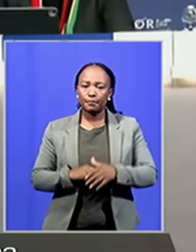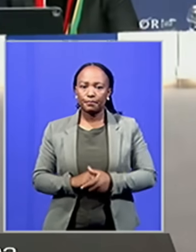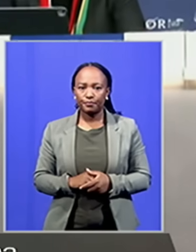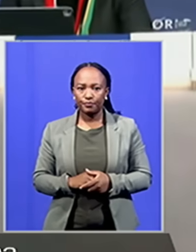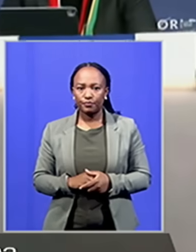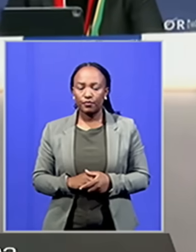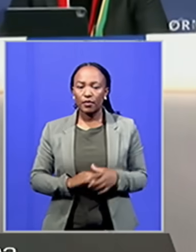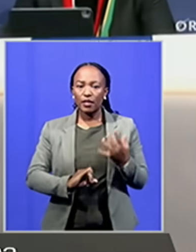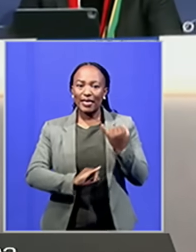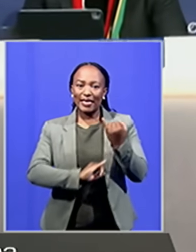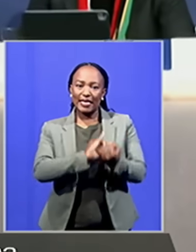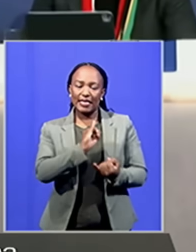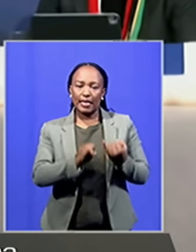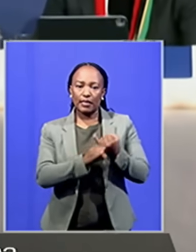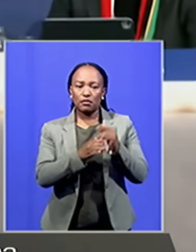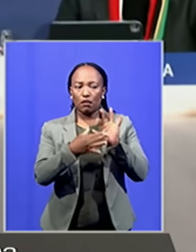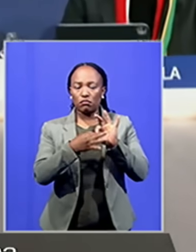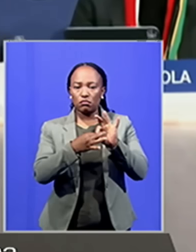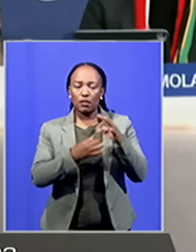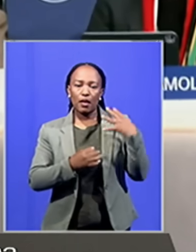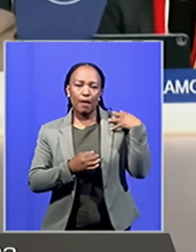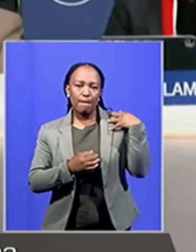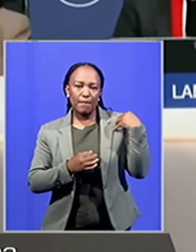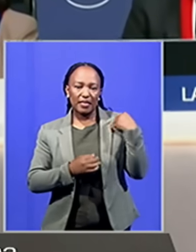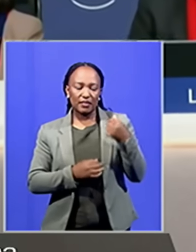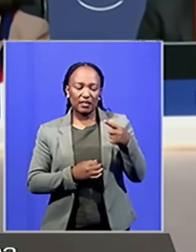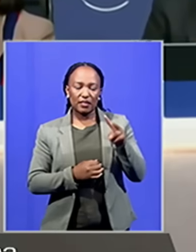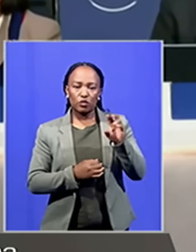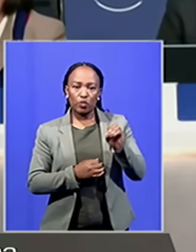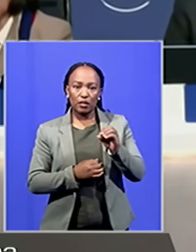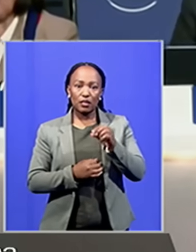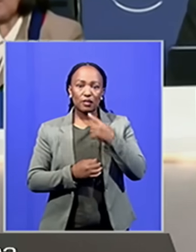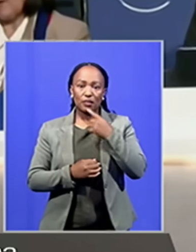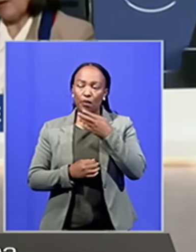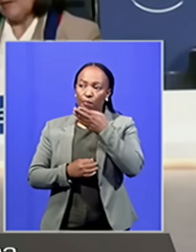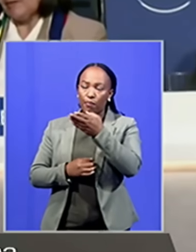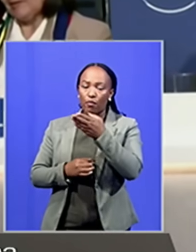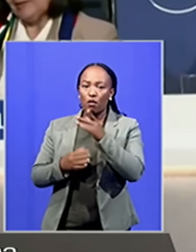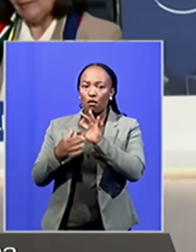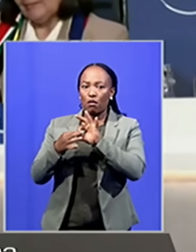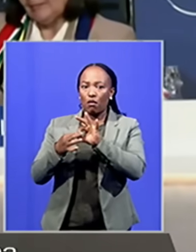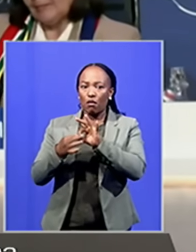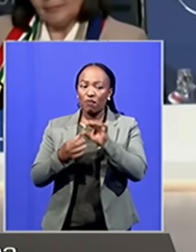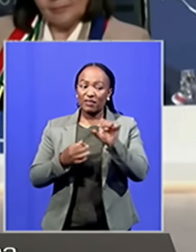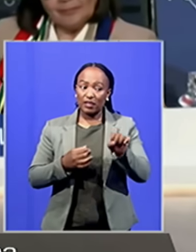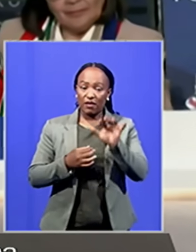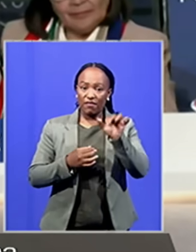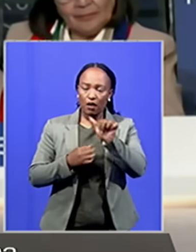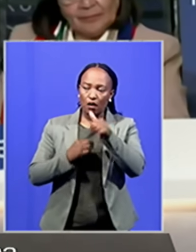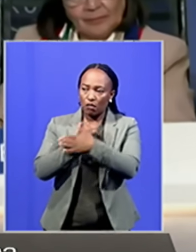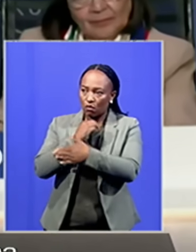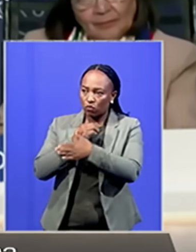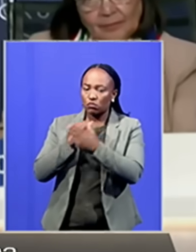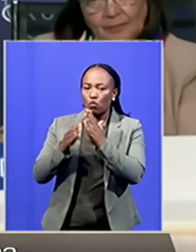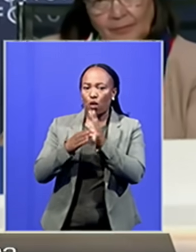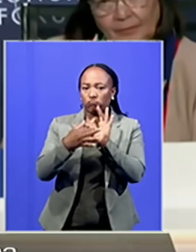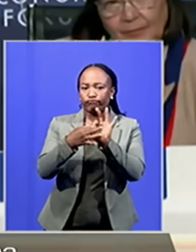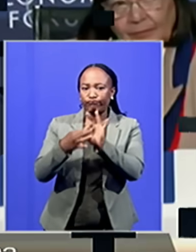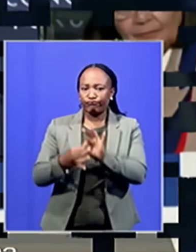Letona la merero ya tsa setjhaba le re G20 e tiisitse maqhama pakeng tsa Afrika Borwa le baetapele ba dinaha tsa matjhaba.